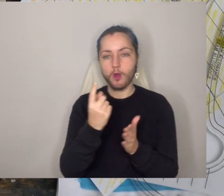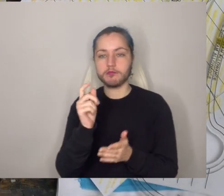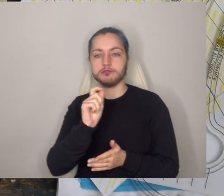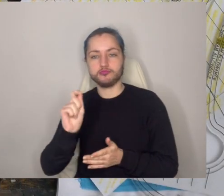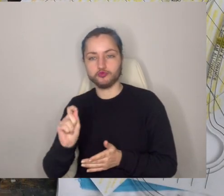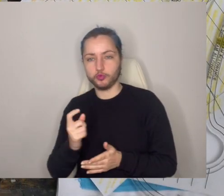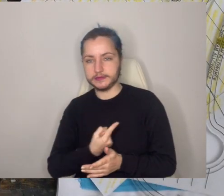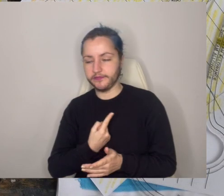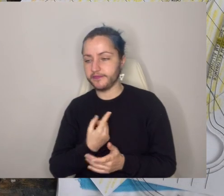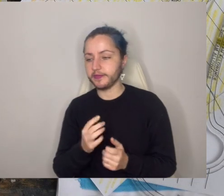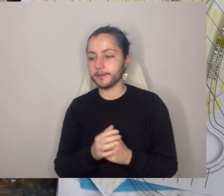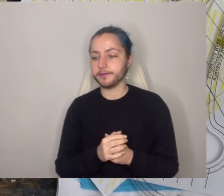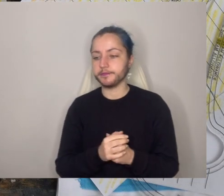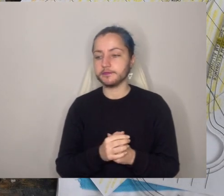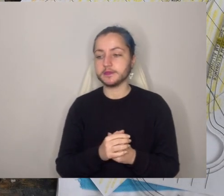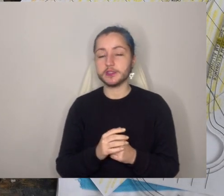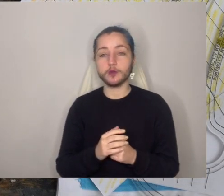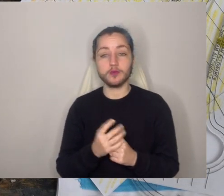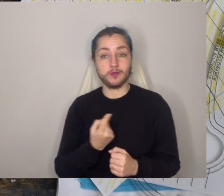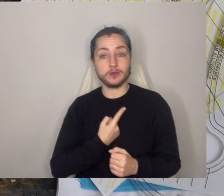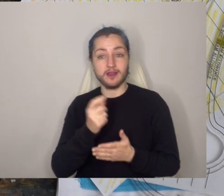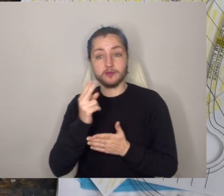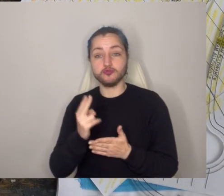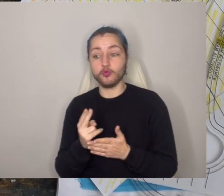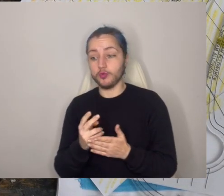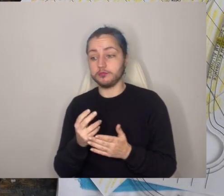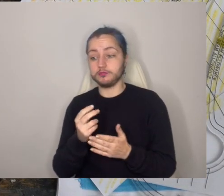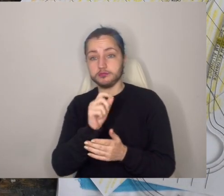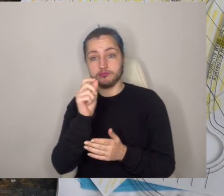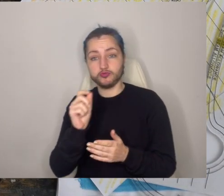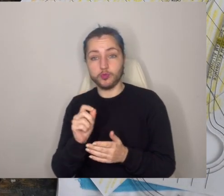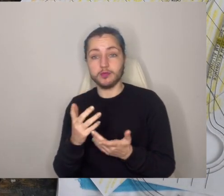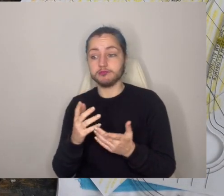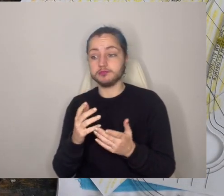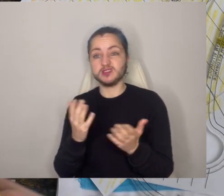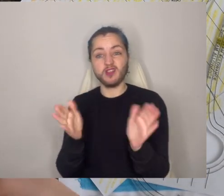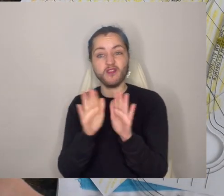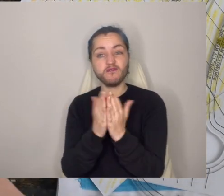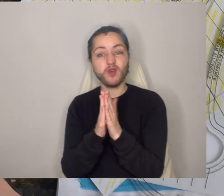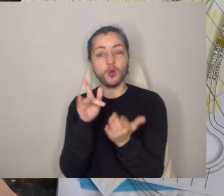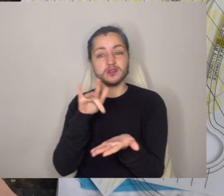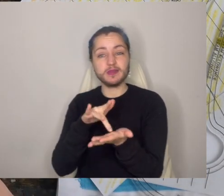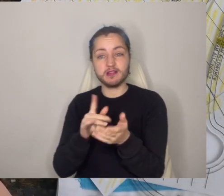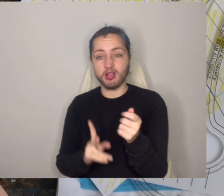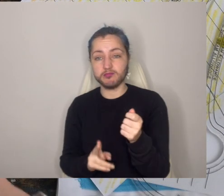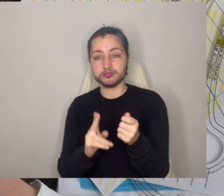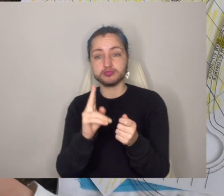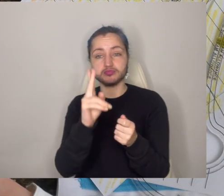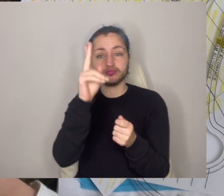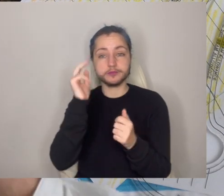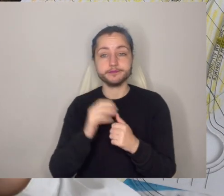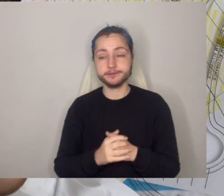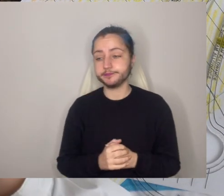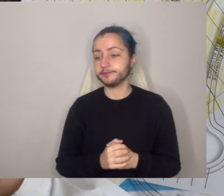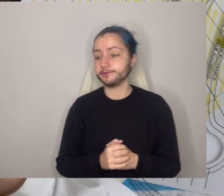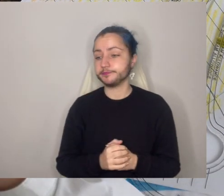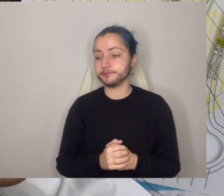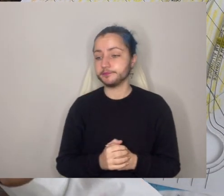Here, thin ones. So these are going to be our 4 sunshines.